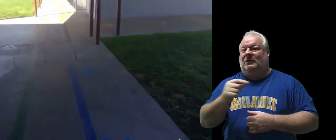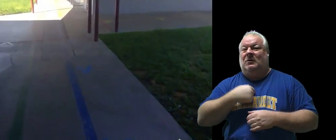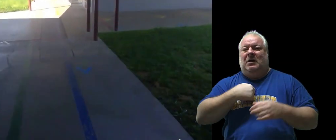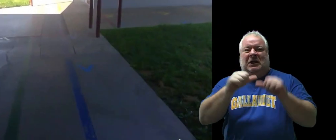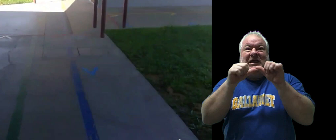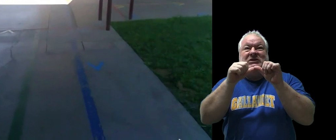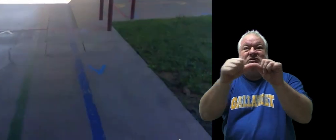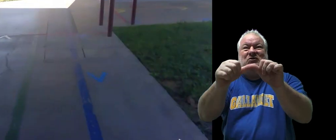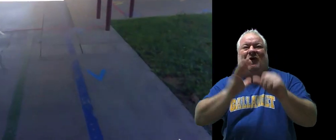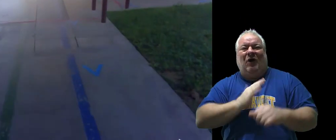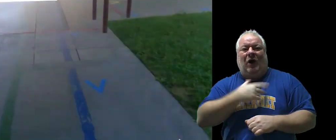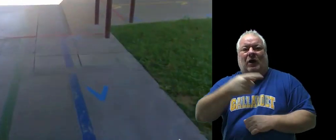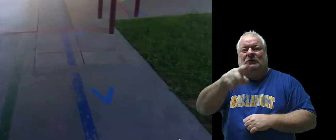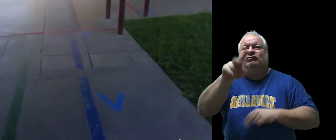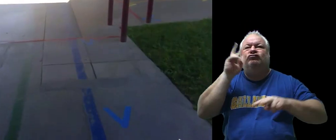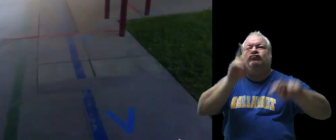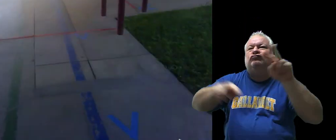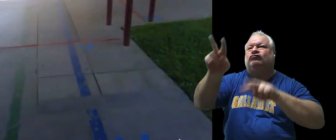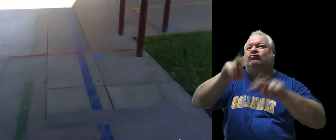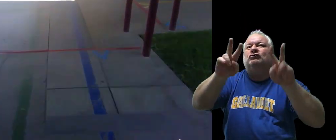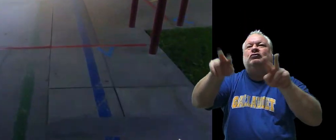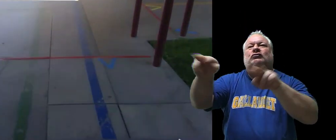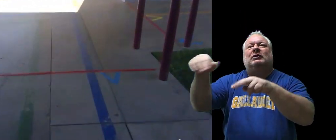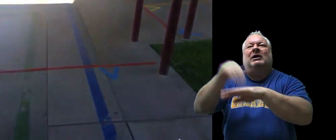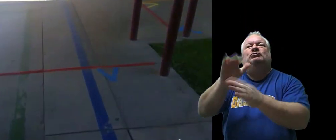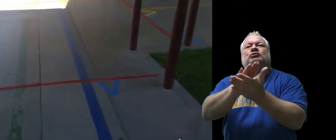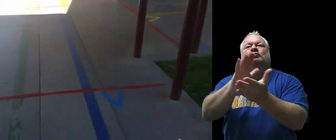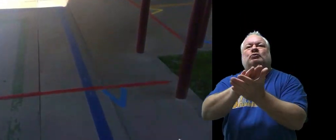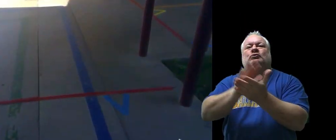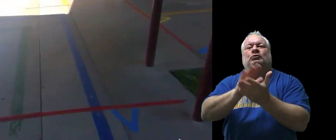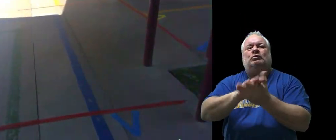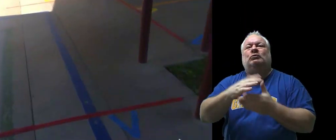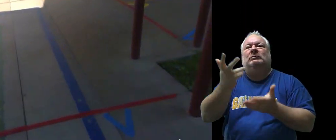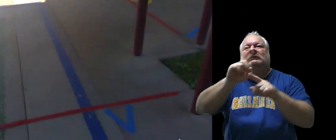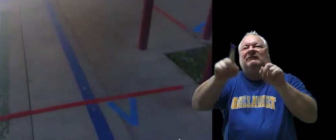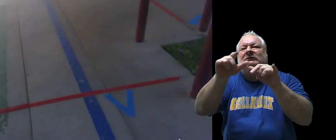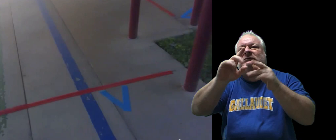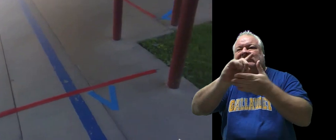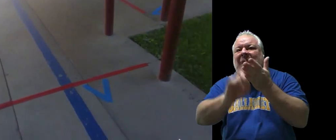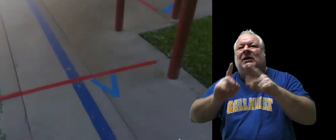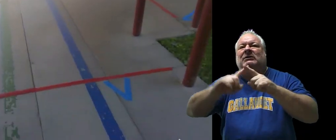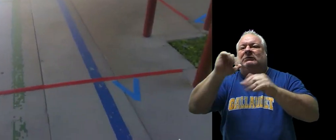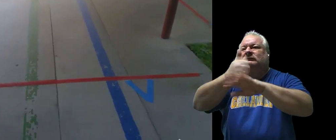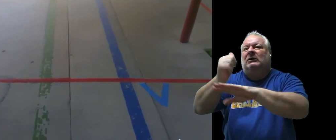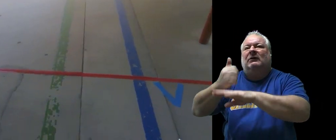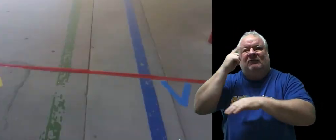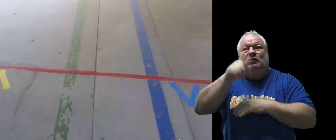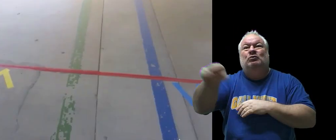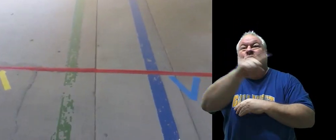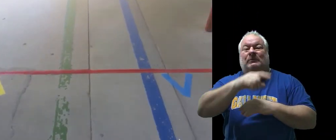or continue our tour of the campus. And I wanted to first talk